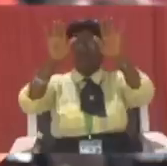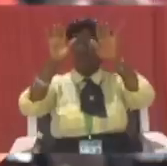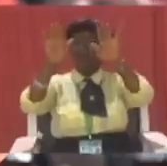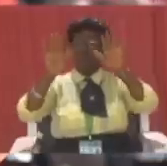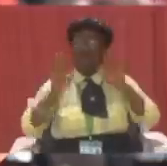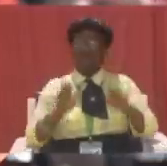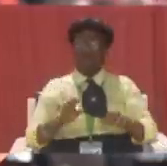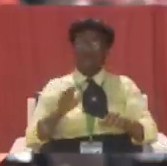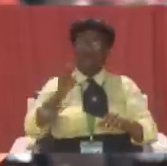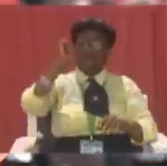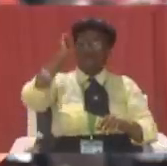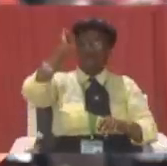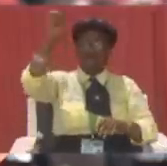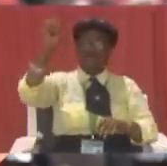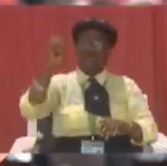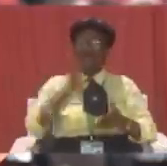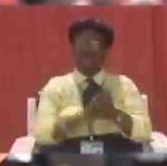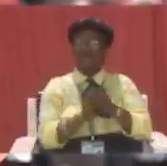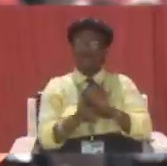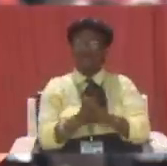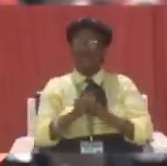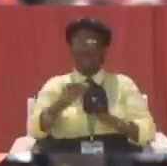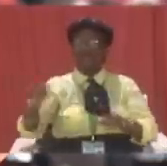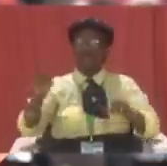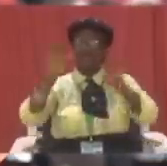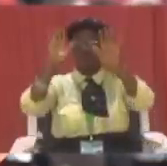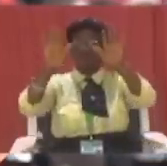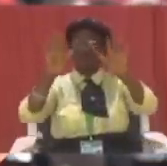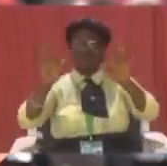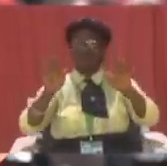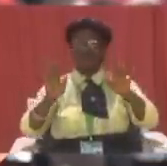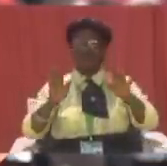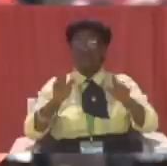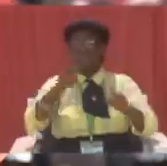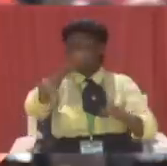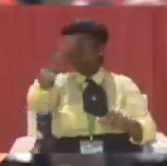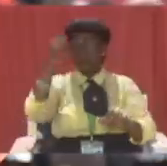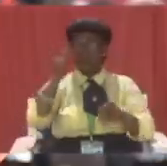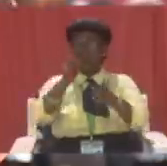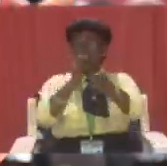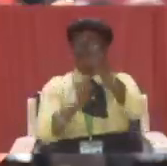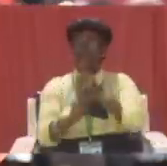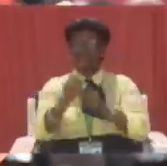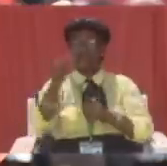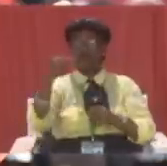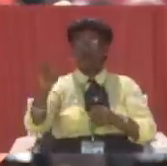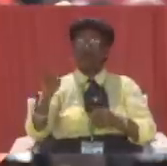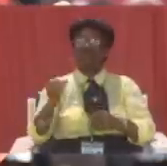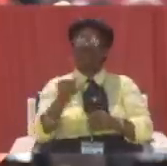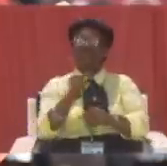It became a wonder because instead of getting double portion of anointing, he got leprosy.